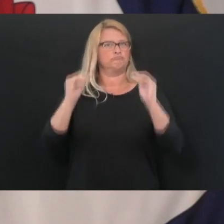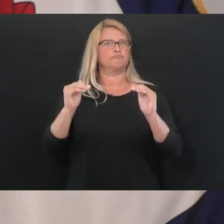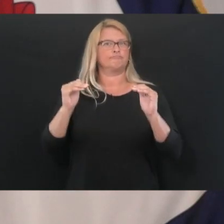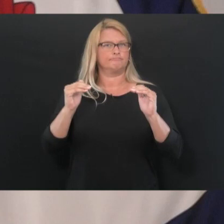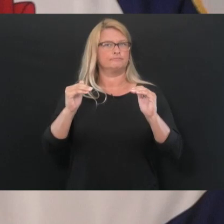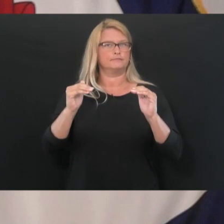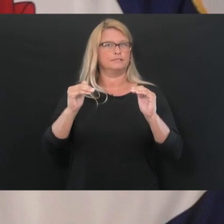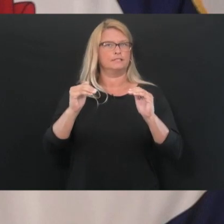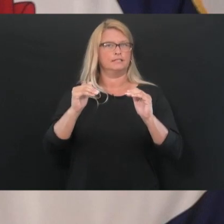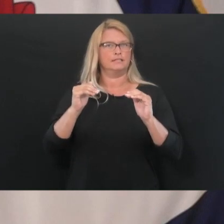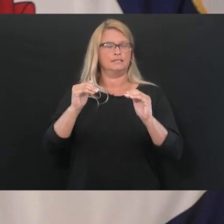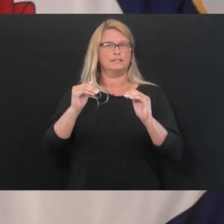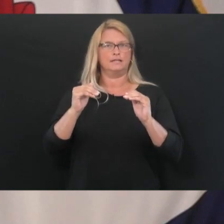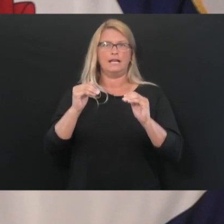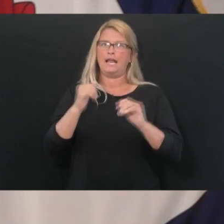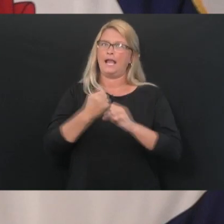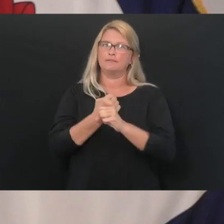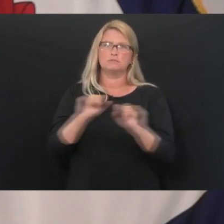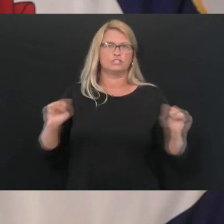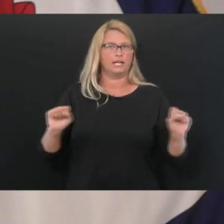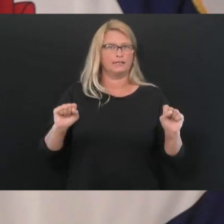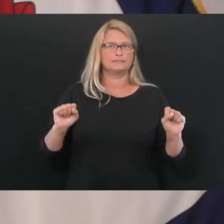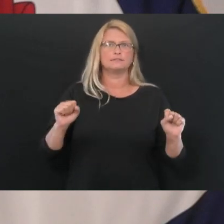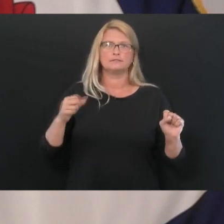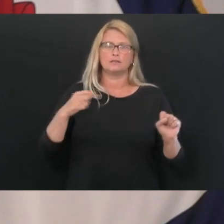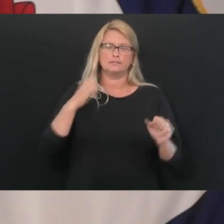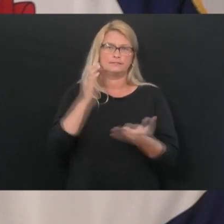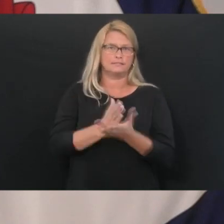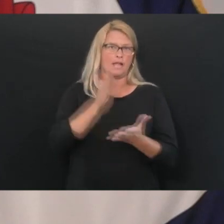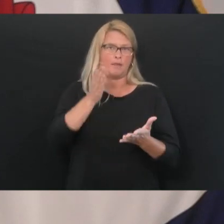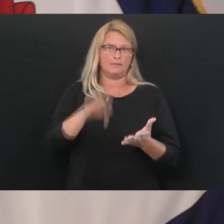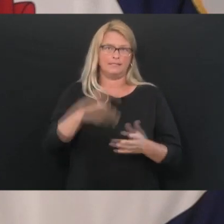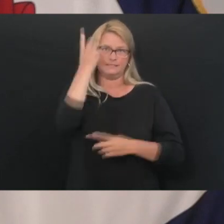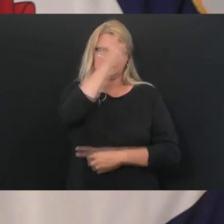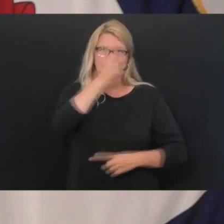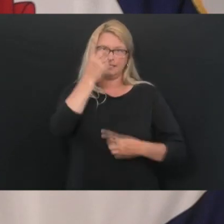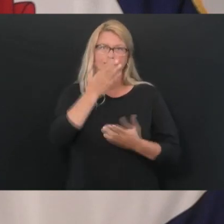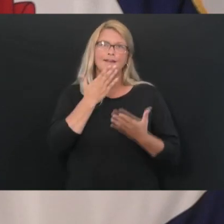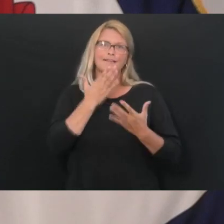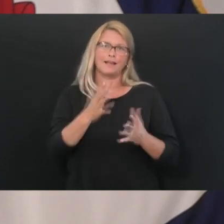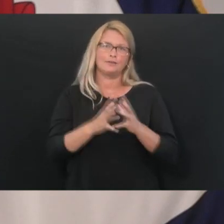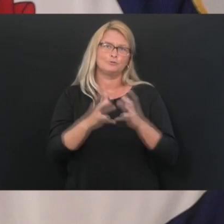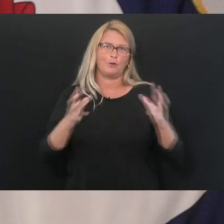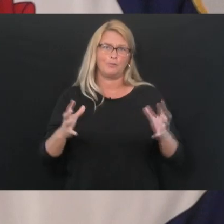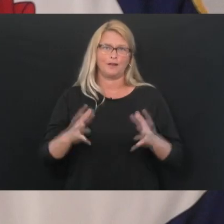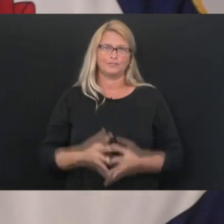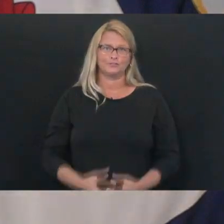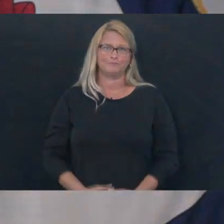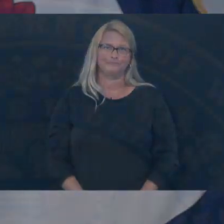and absolutely try to prevent and do everything we can to stop this. Anyway, thank you so much.